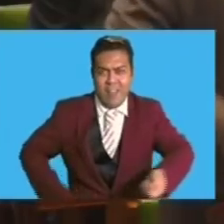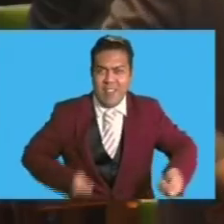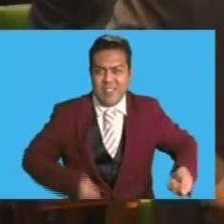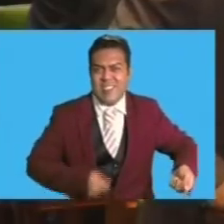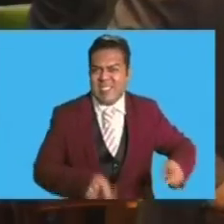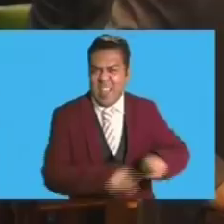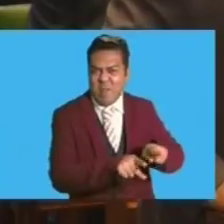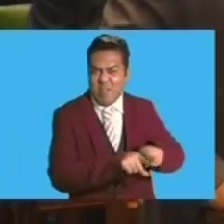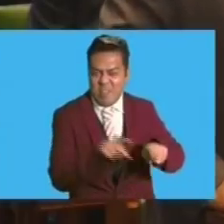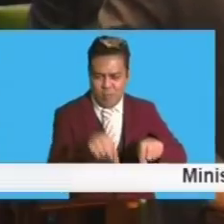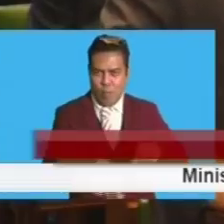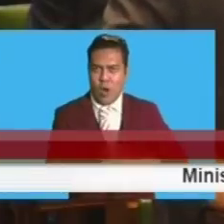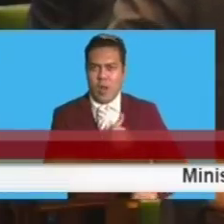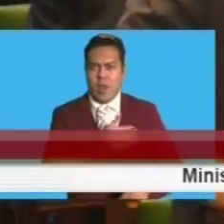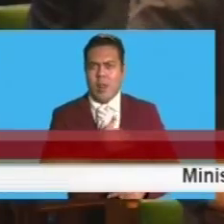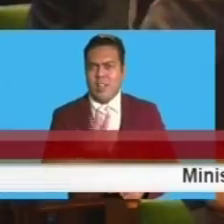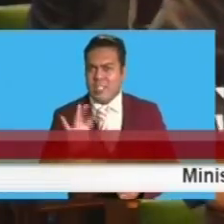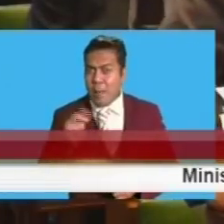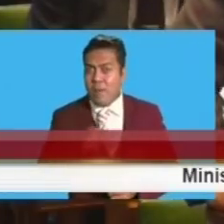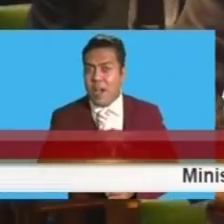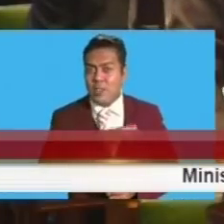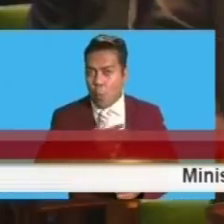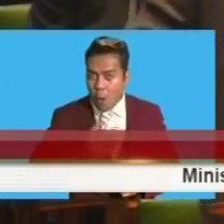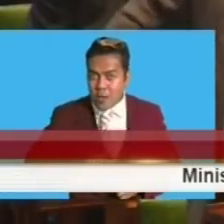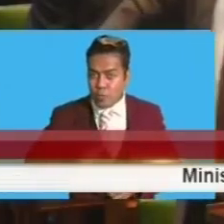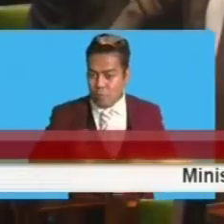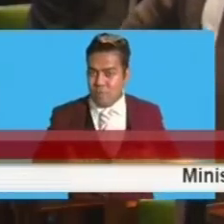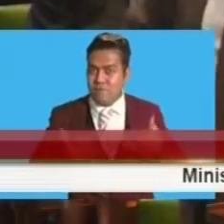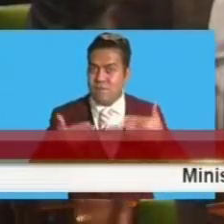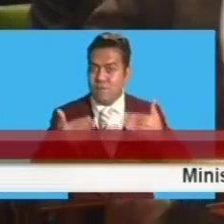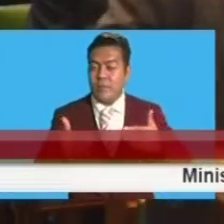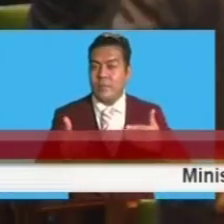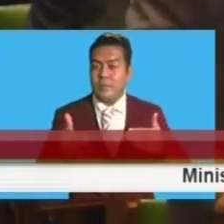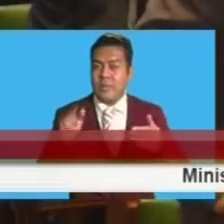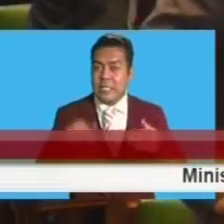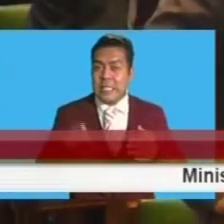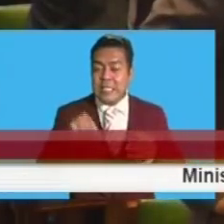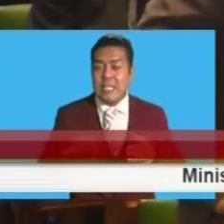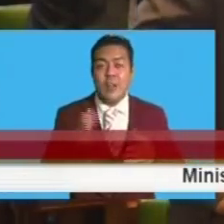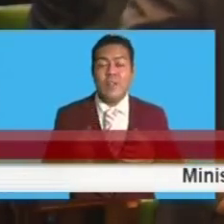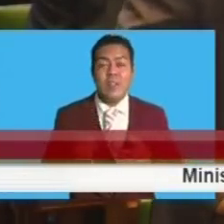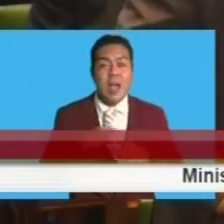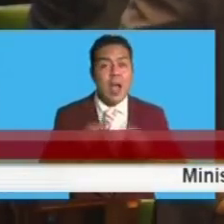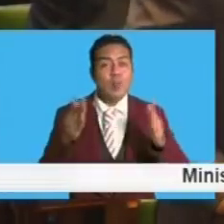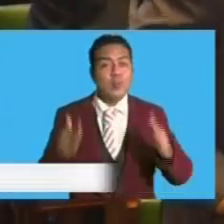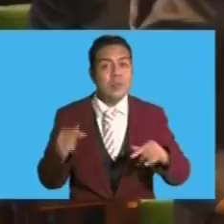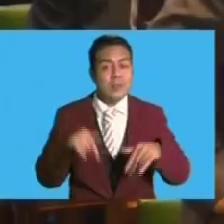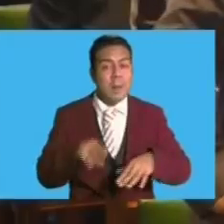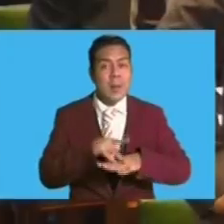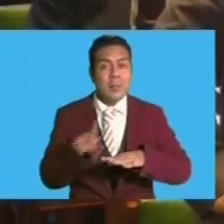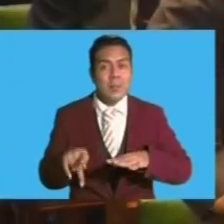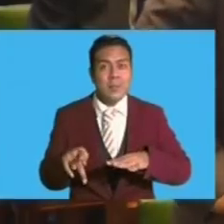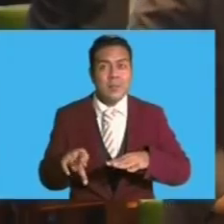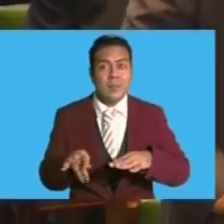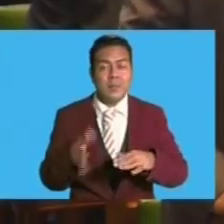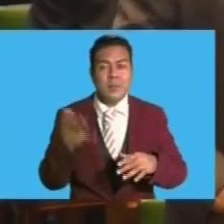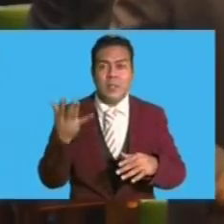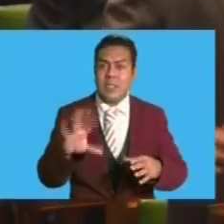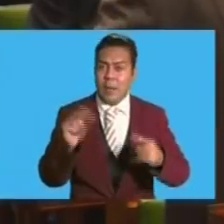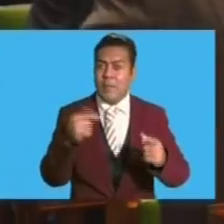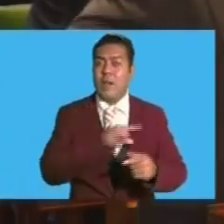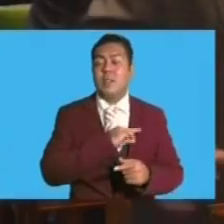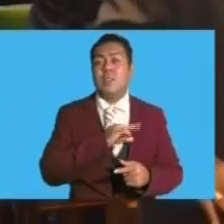the crossroads. Some of us want to move forward, and that's this side of the house, and we need to maintain that. But some